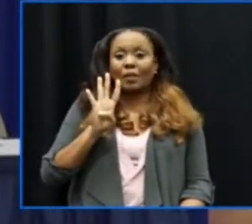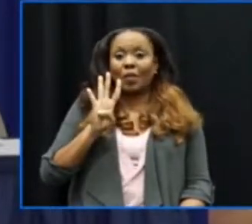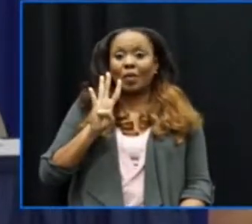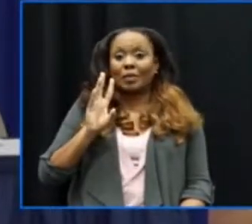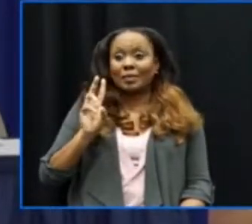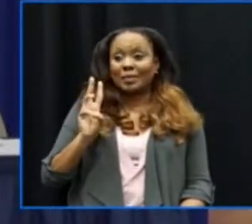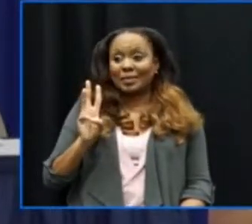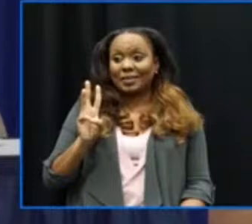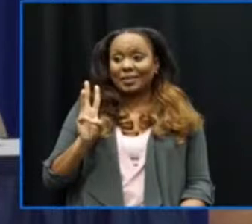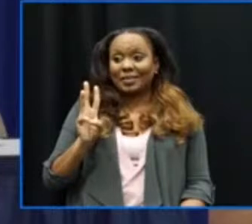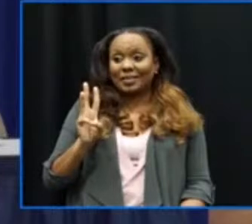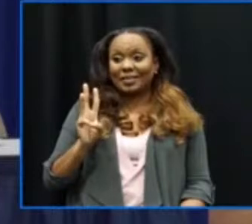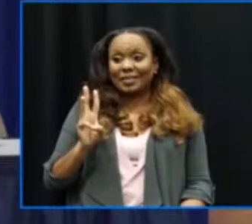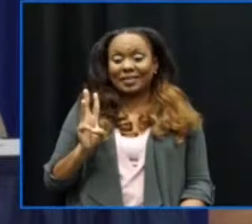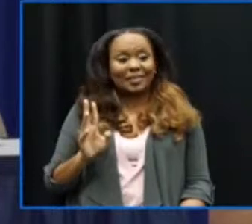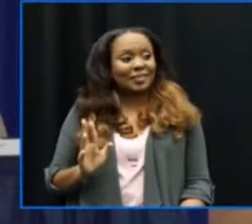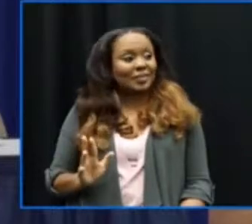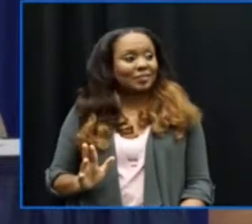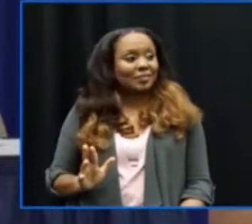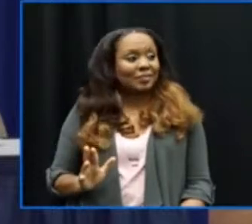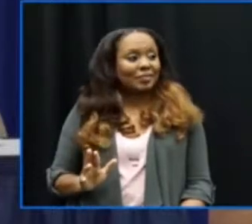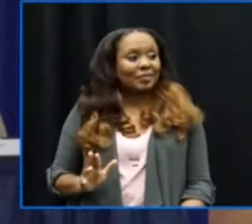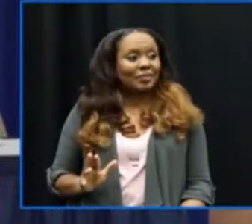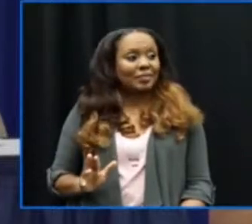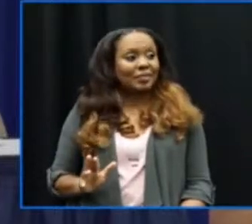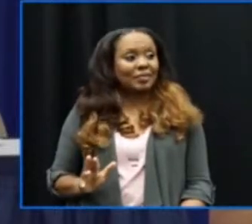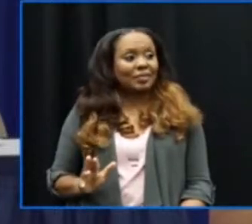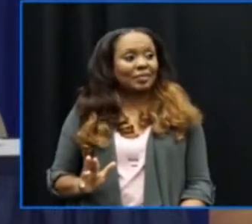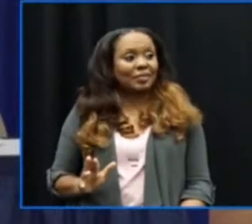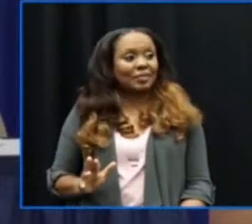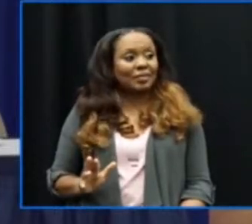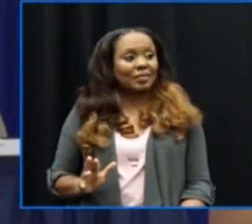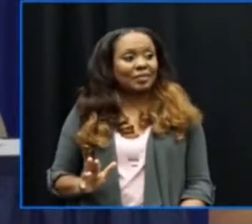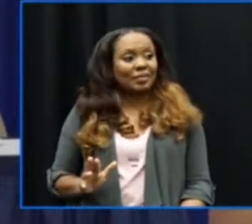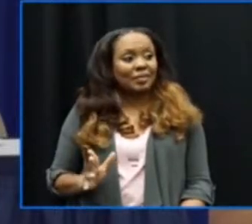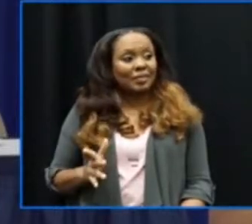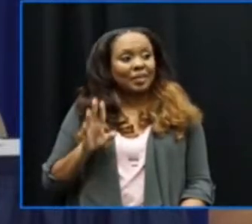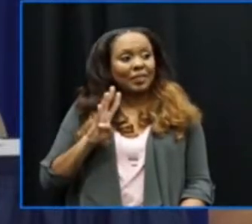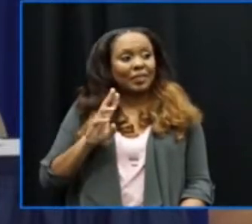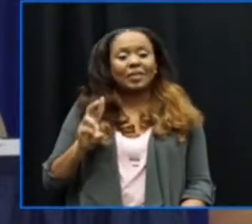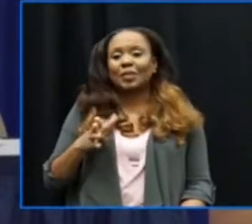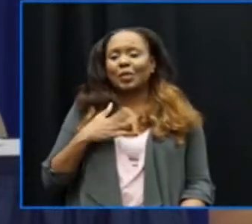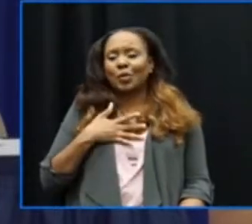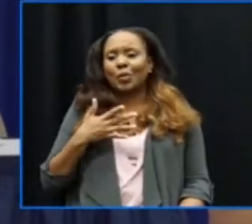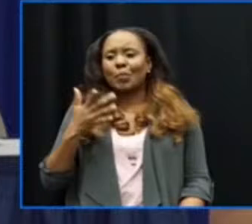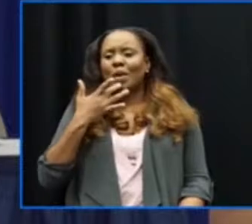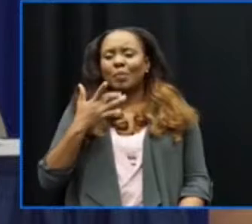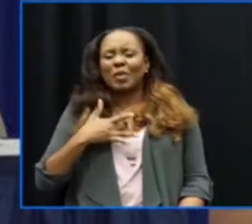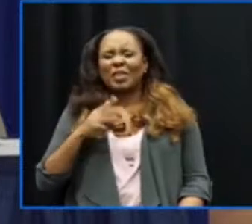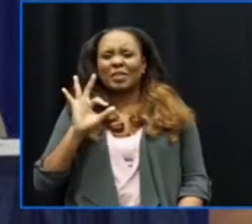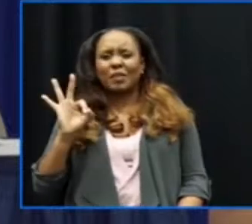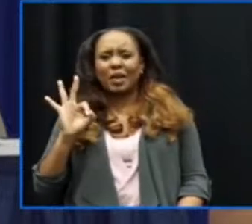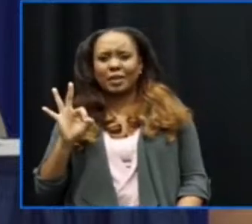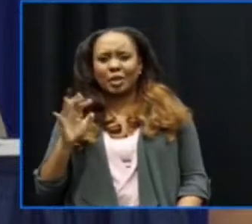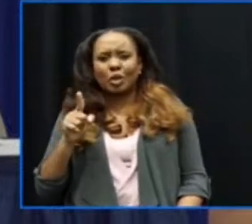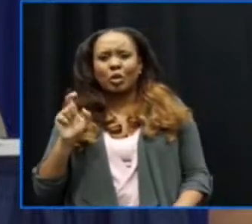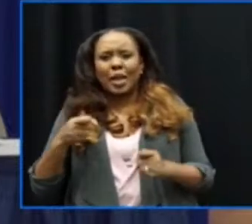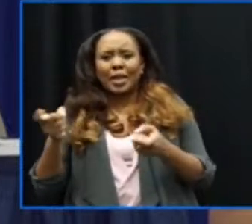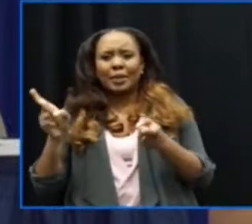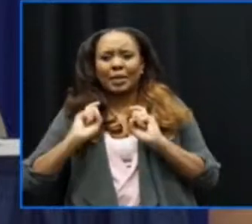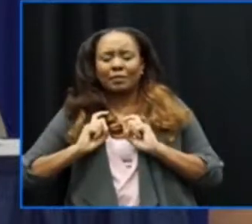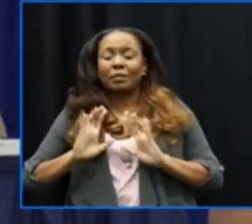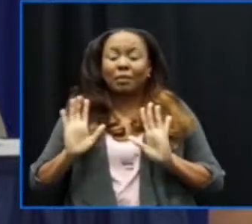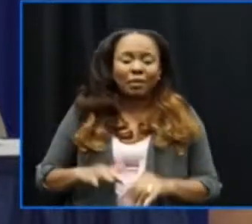I'm hearing almost, that'll be Friday for all those who want to bring gifts, but hearing